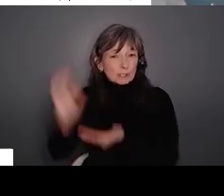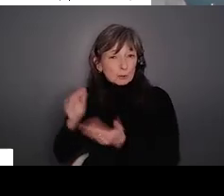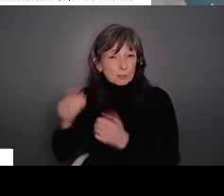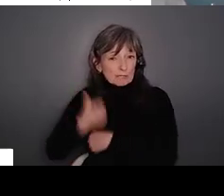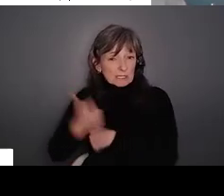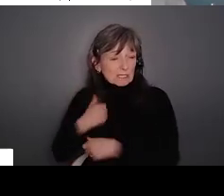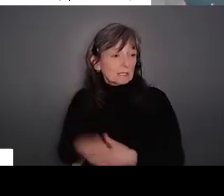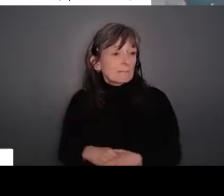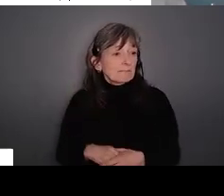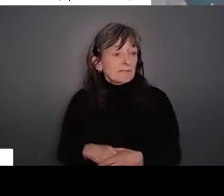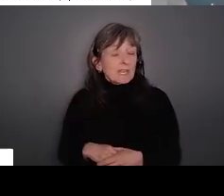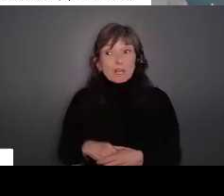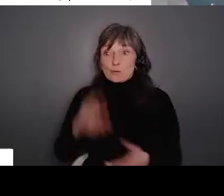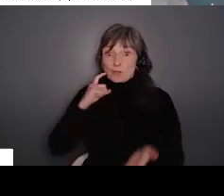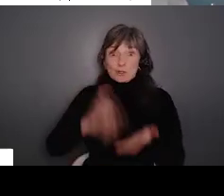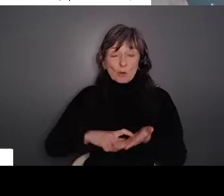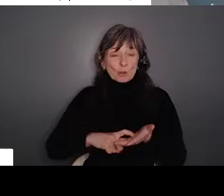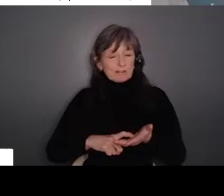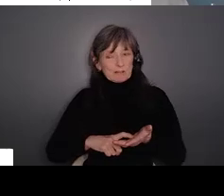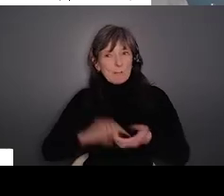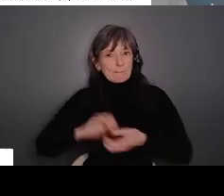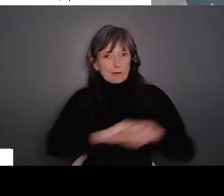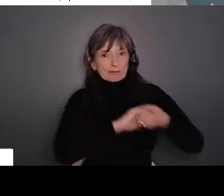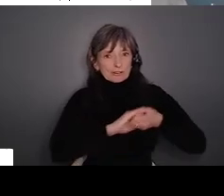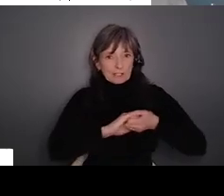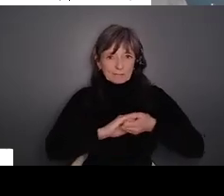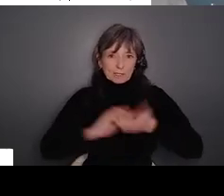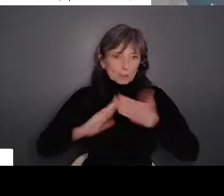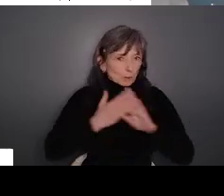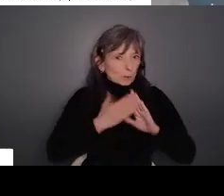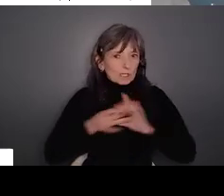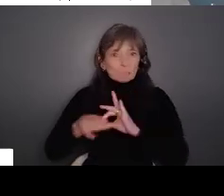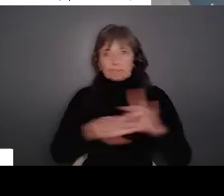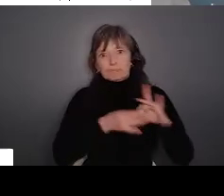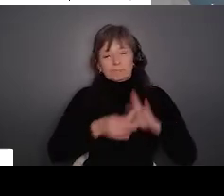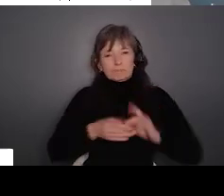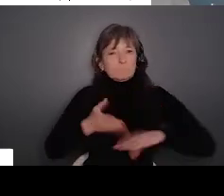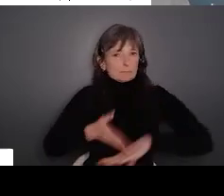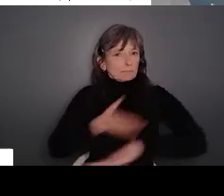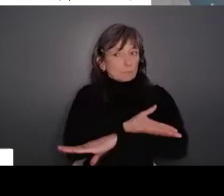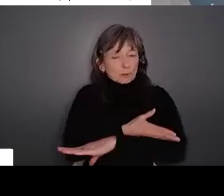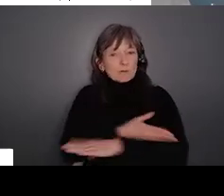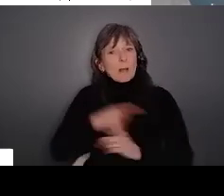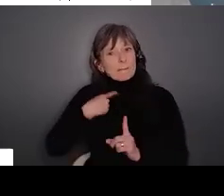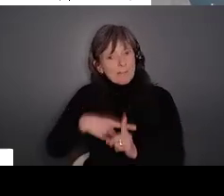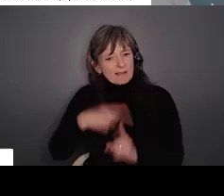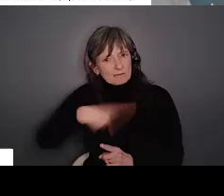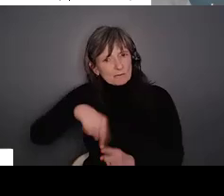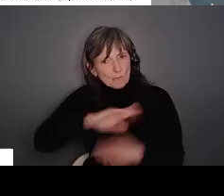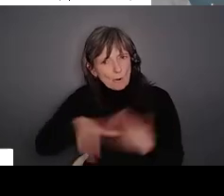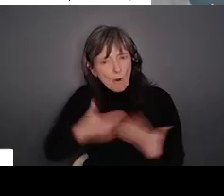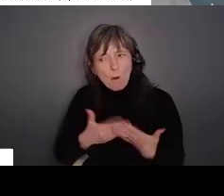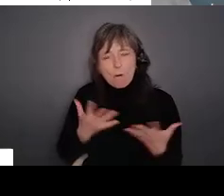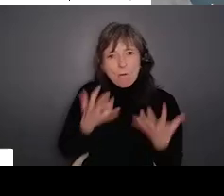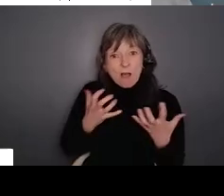been improved community partnerships and just a real desire for creatively addressing the intimate